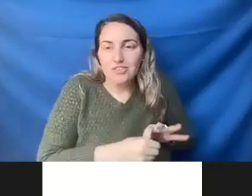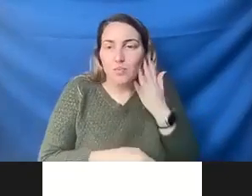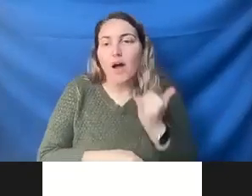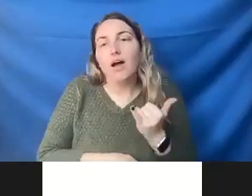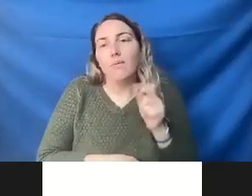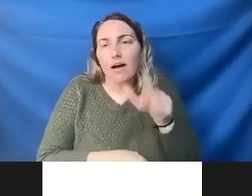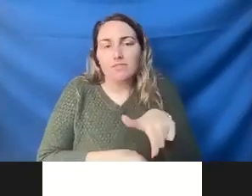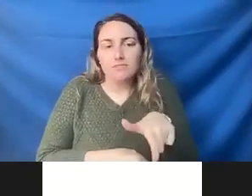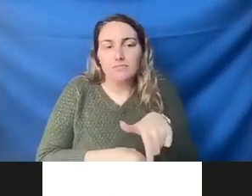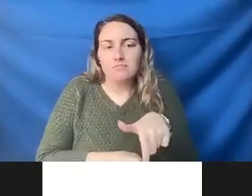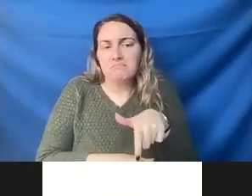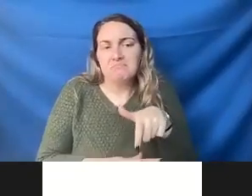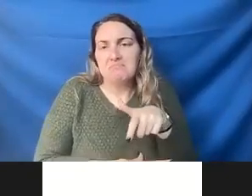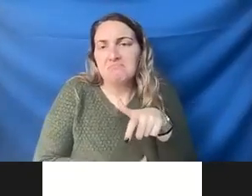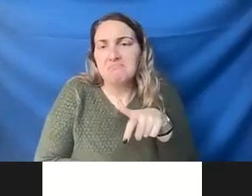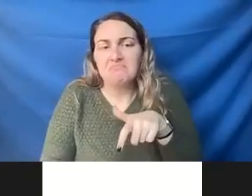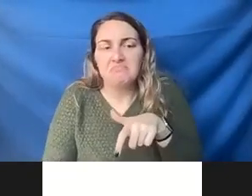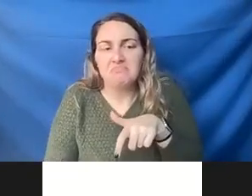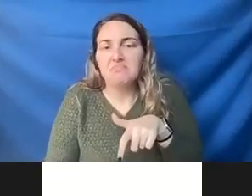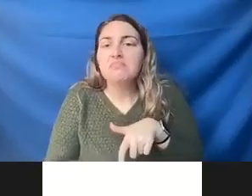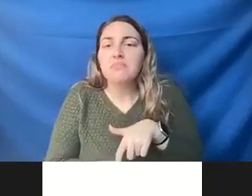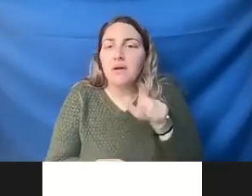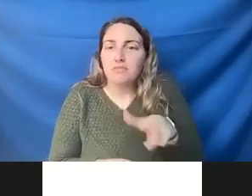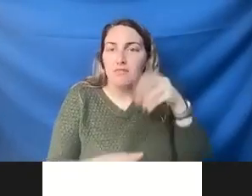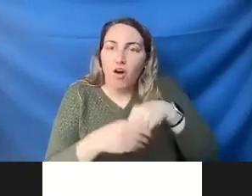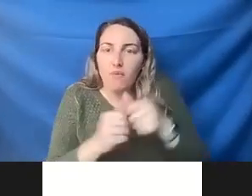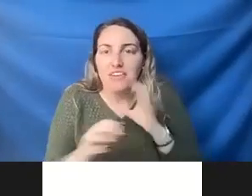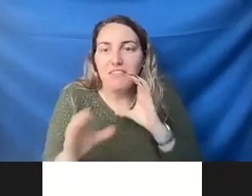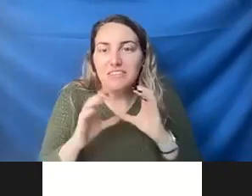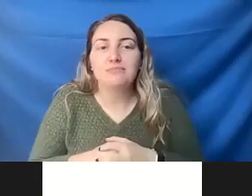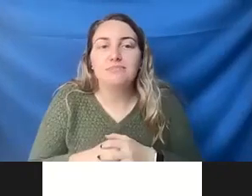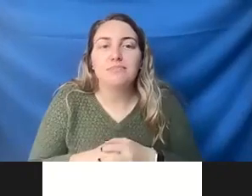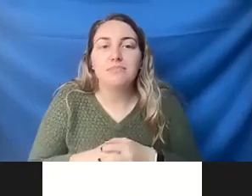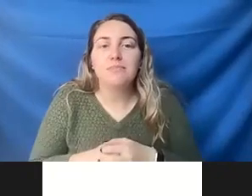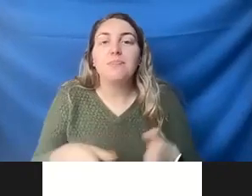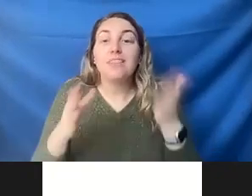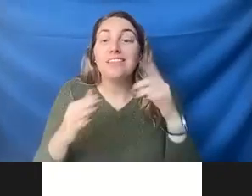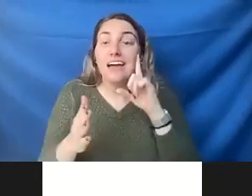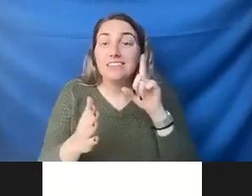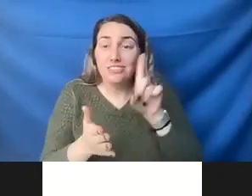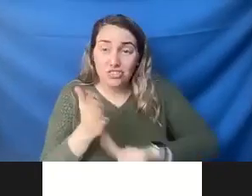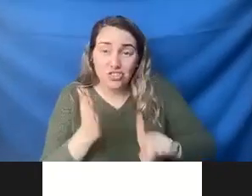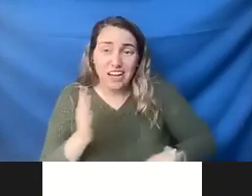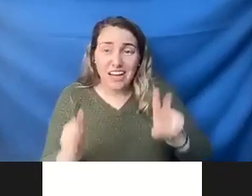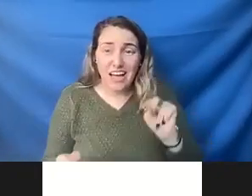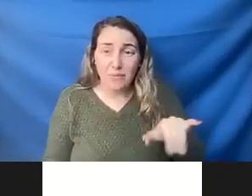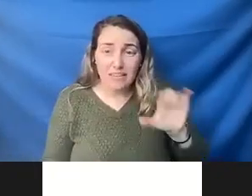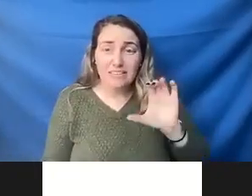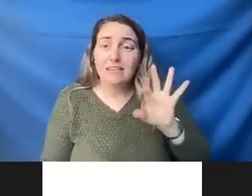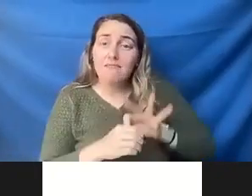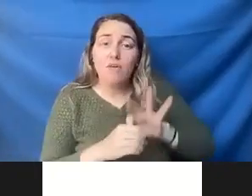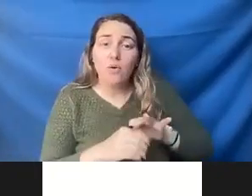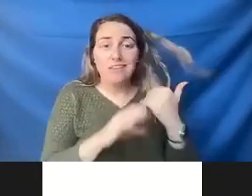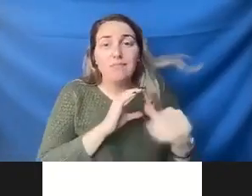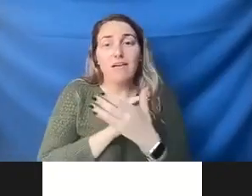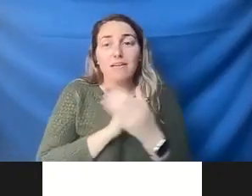conversation. And then the last piece is to check New York City and, oh my goodness, NYC Votes emails and social media for more